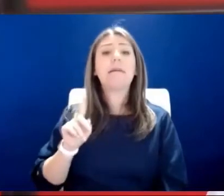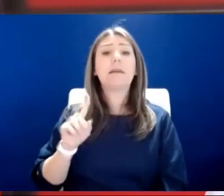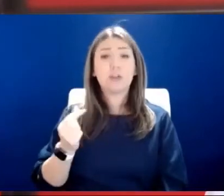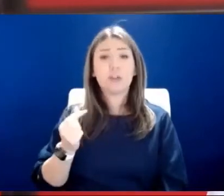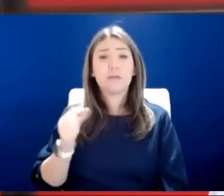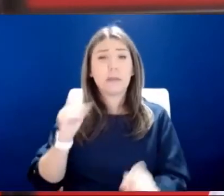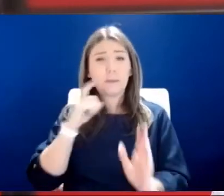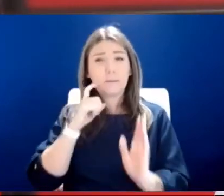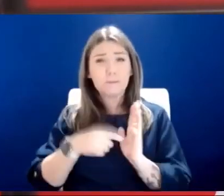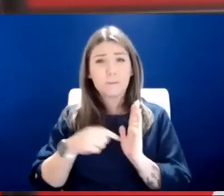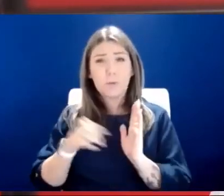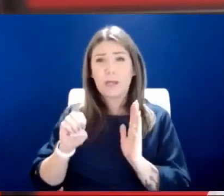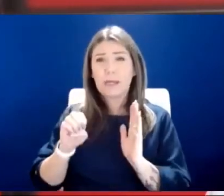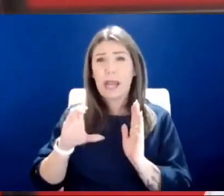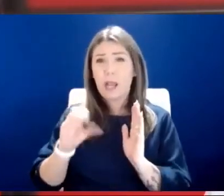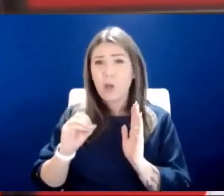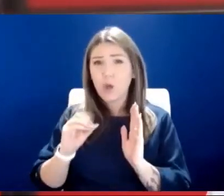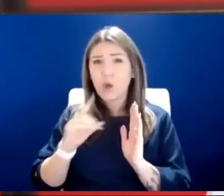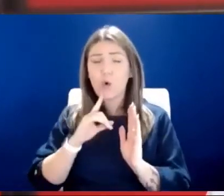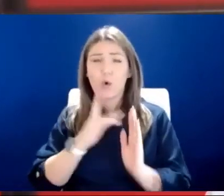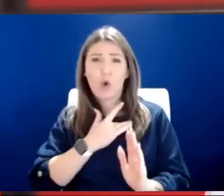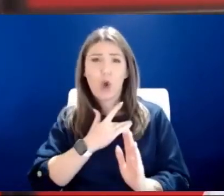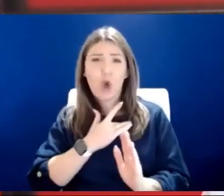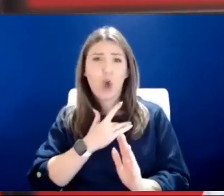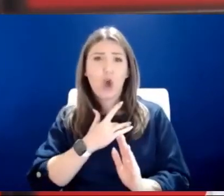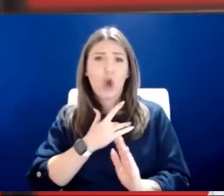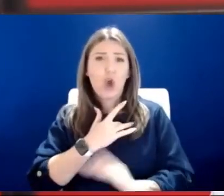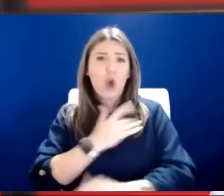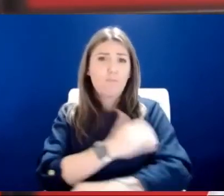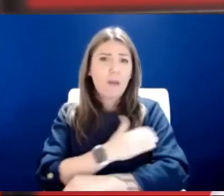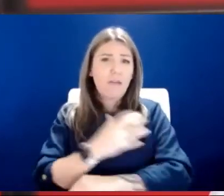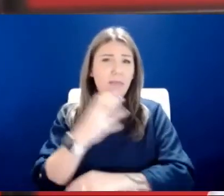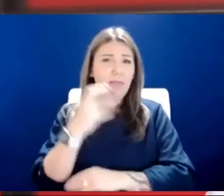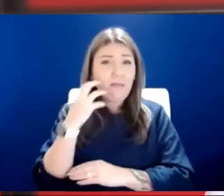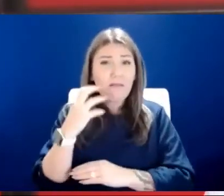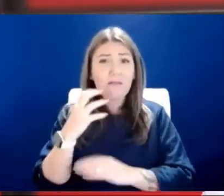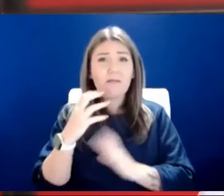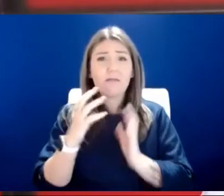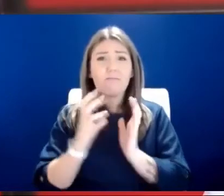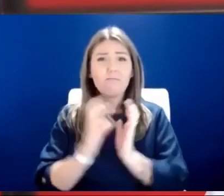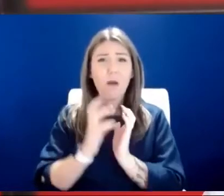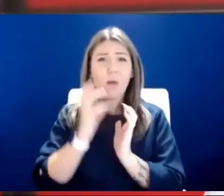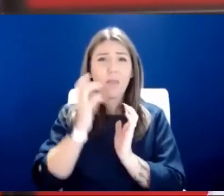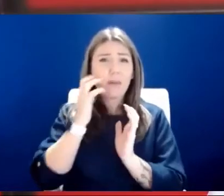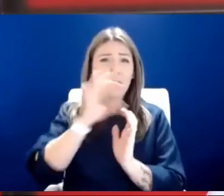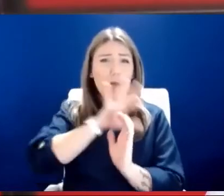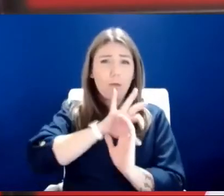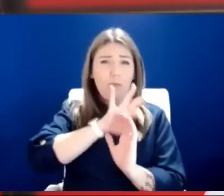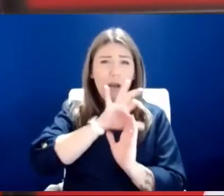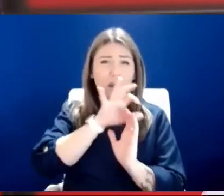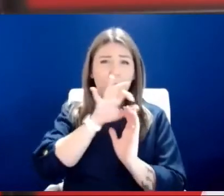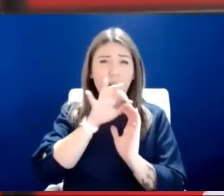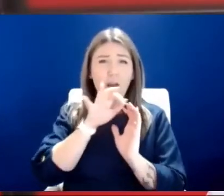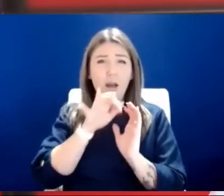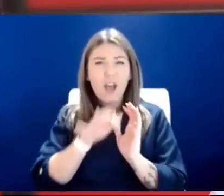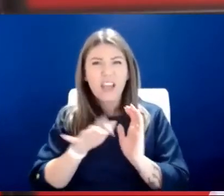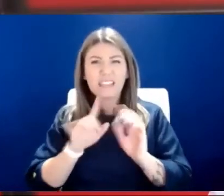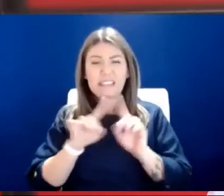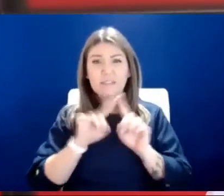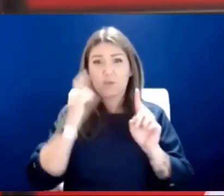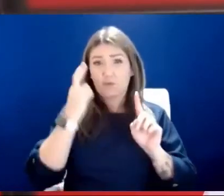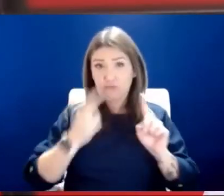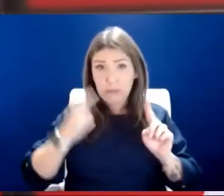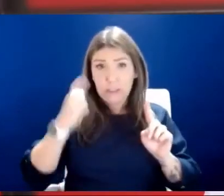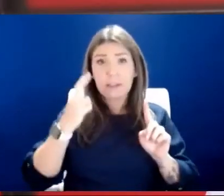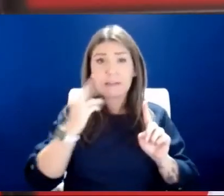heart muscles which are thick. However, thick heart muscles has different etiology or different reasons, and high blood